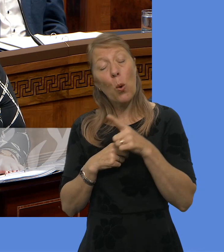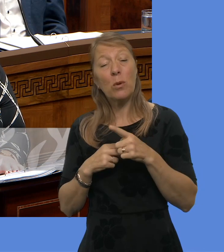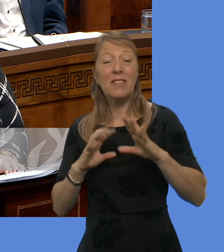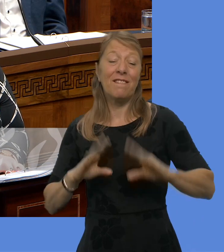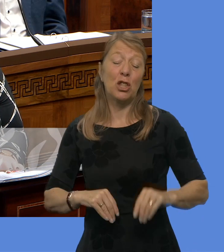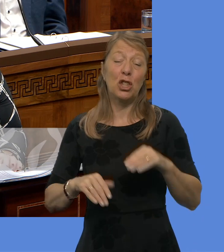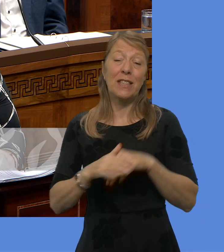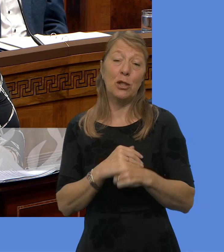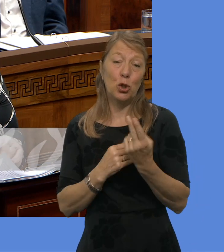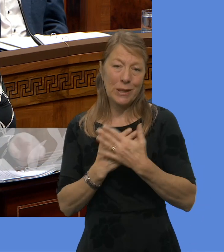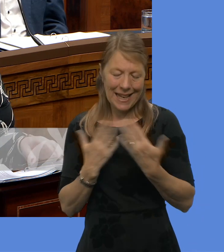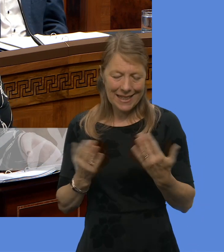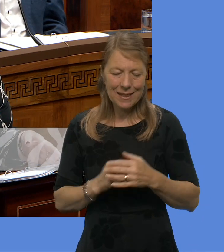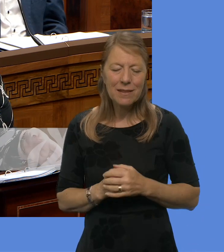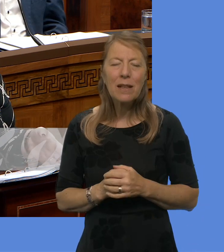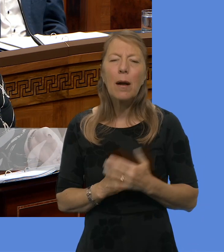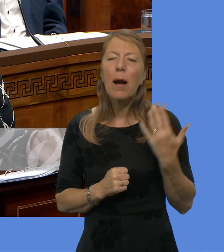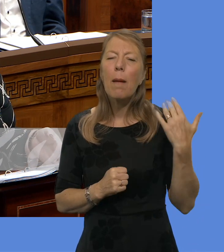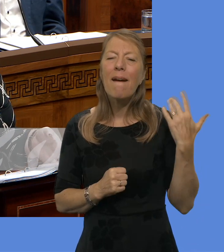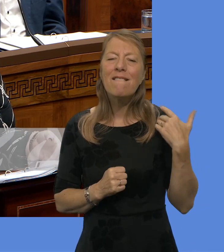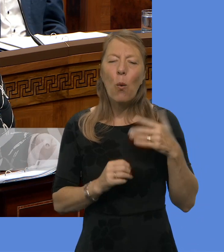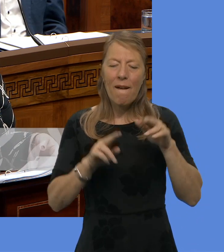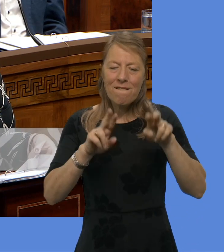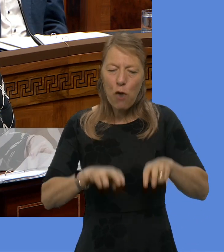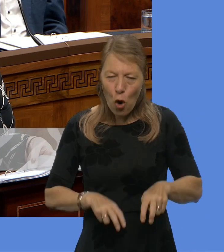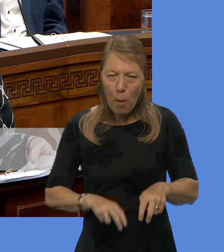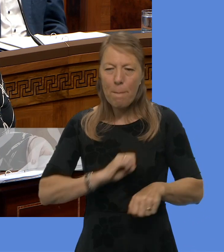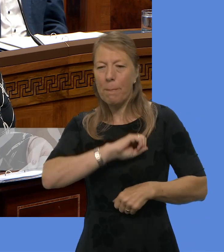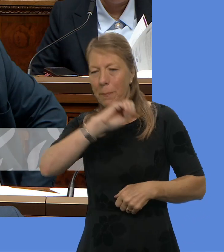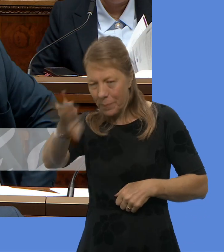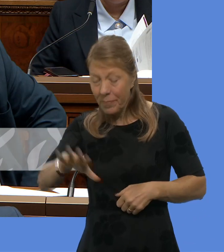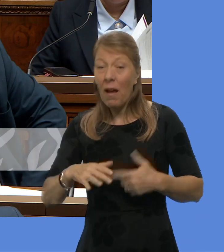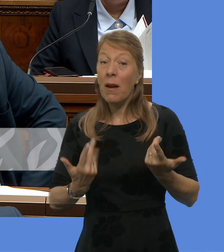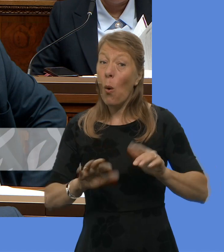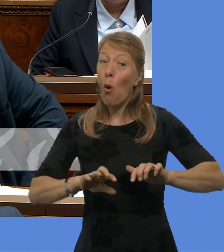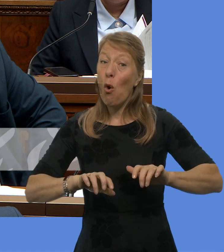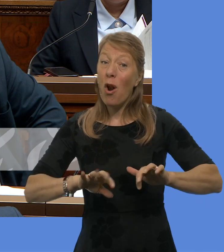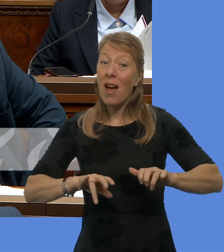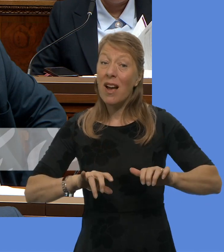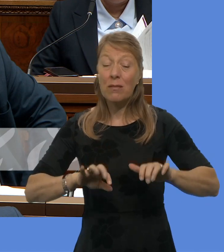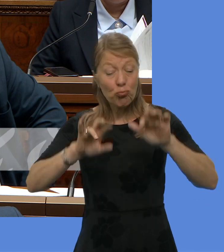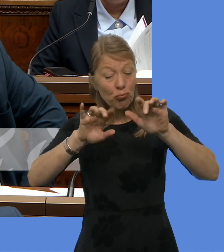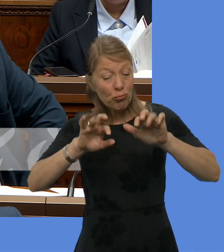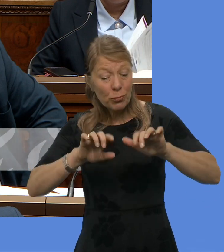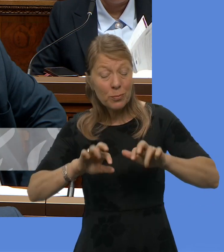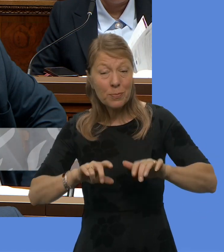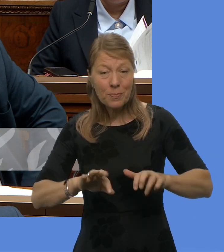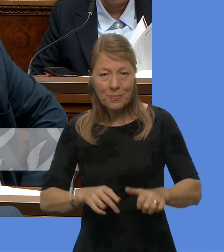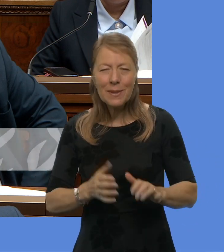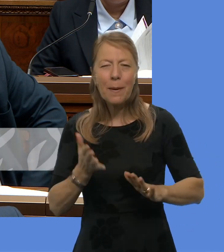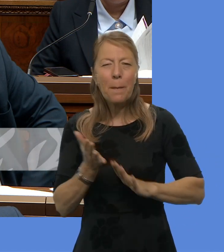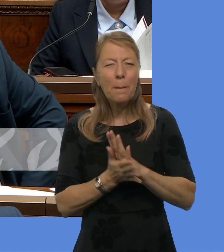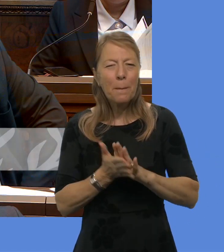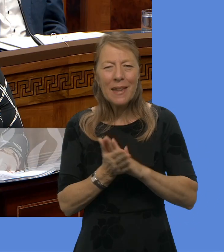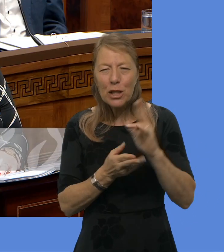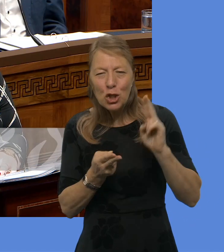NI. The digitisation of the Access NI process has been a notable success, both in improving the efficiency and cost effectiveness of the service.